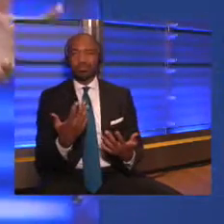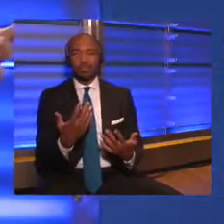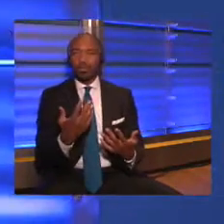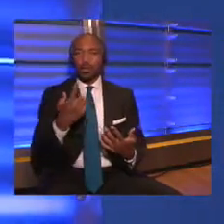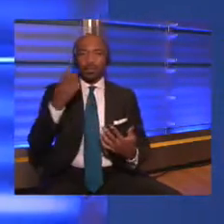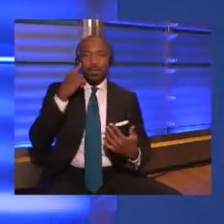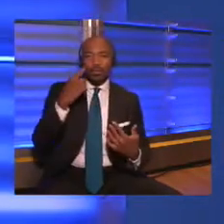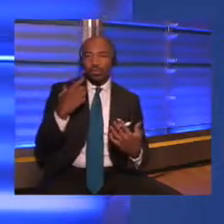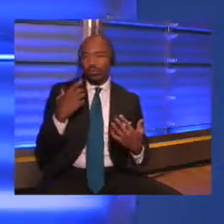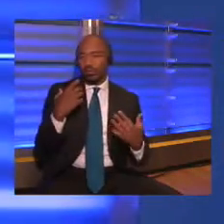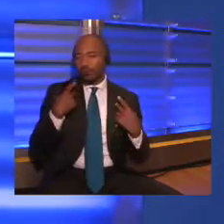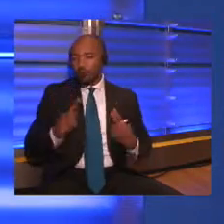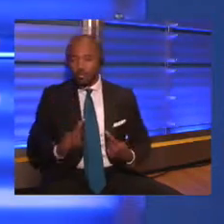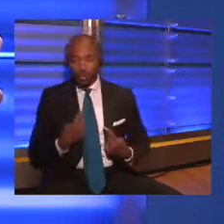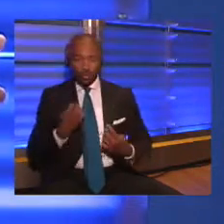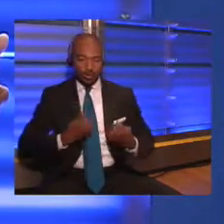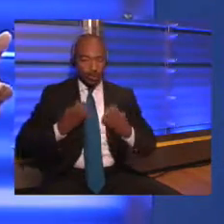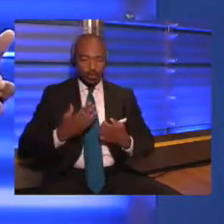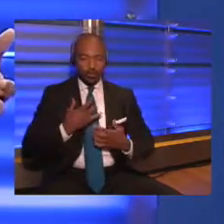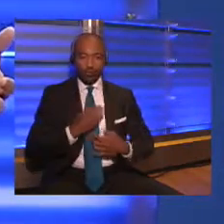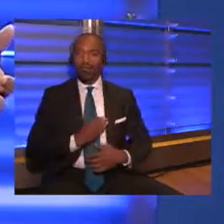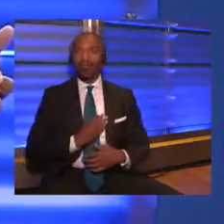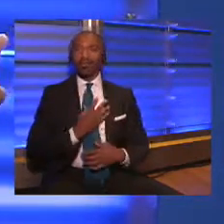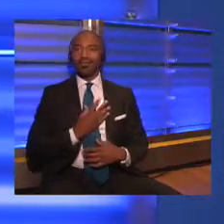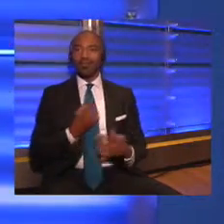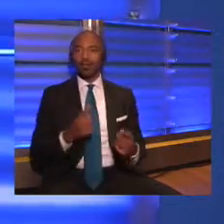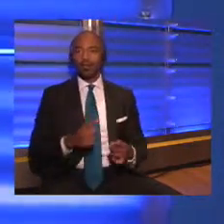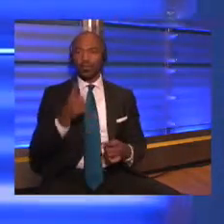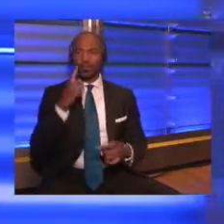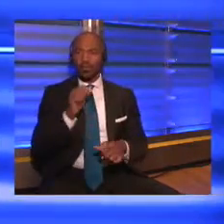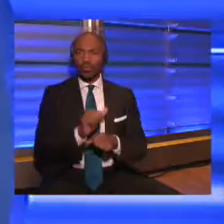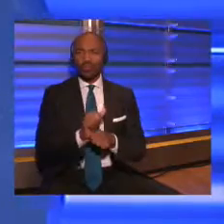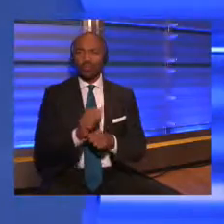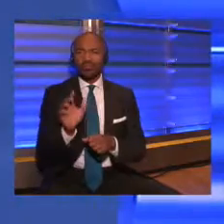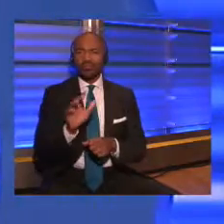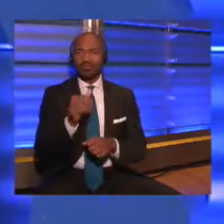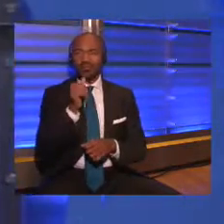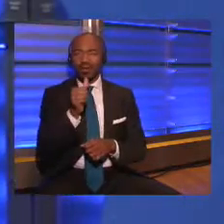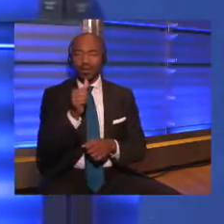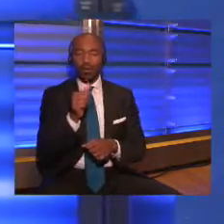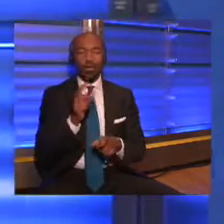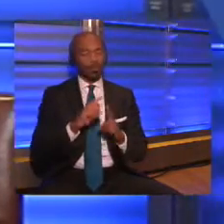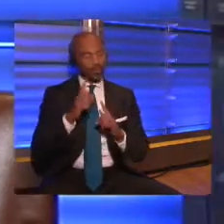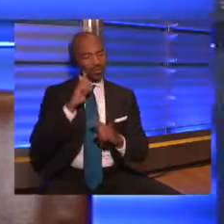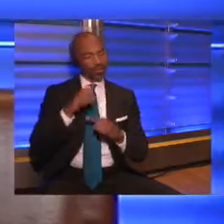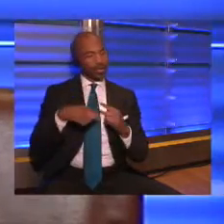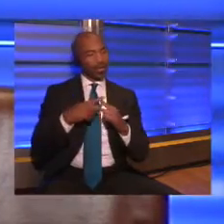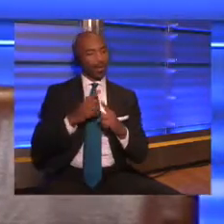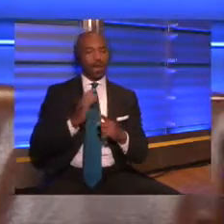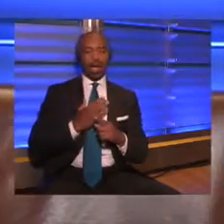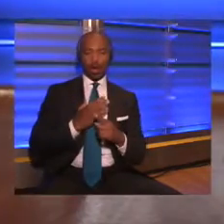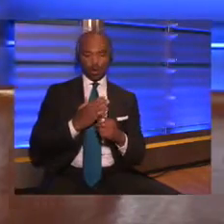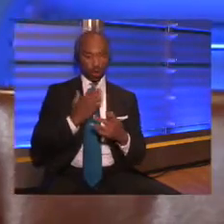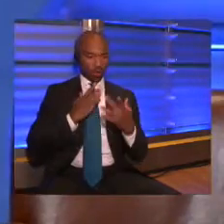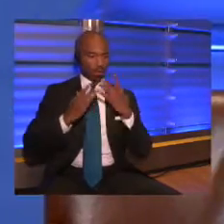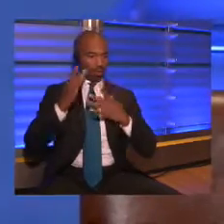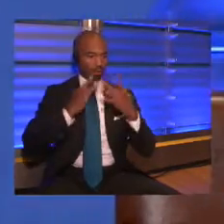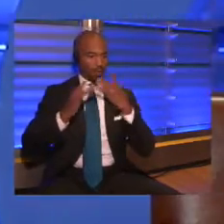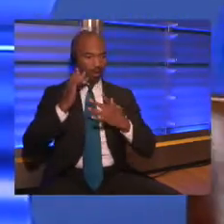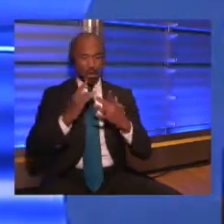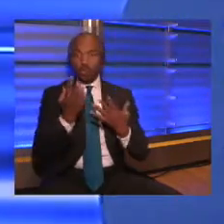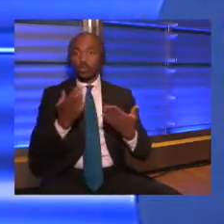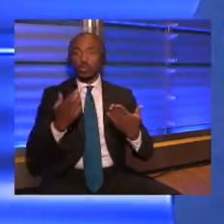mental, physical, or emotional standpoint. And we talk a lot about our threatened resources being air, water, and